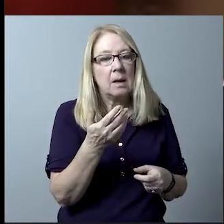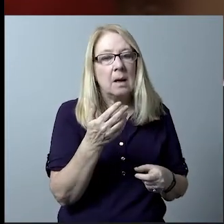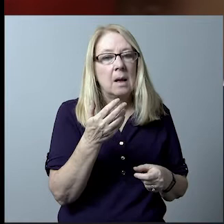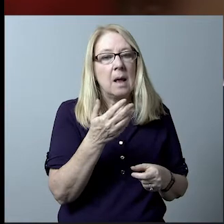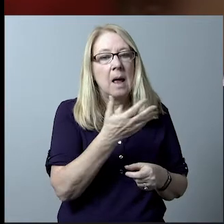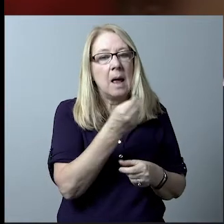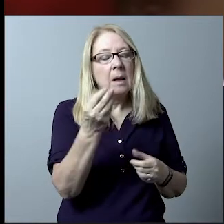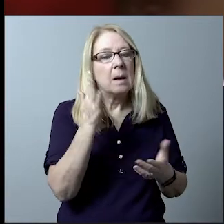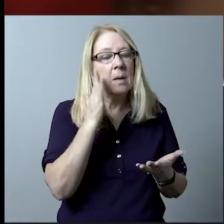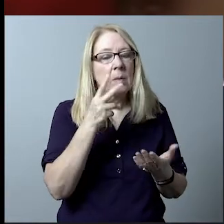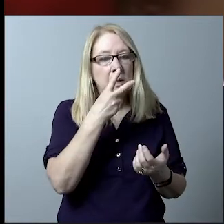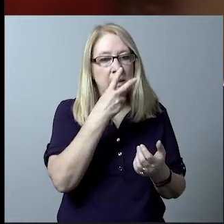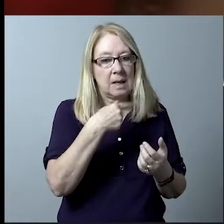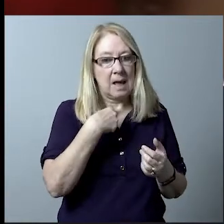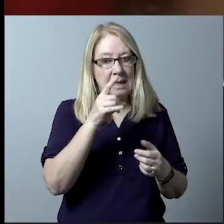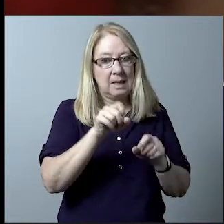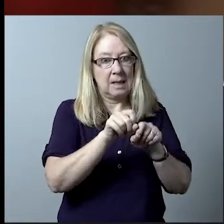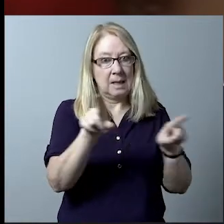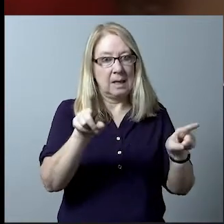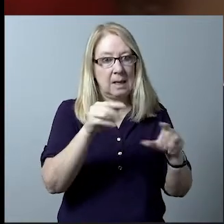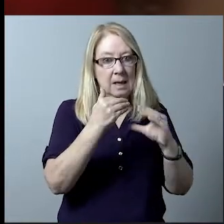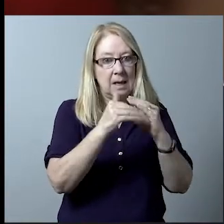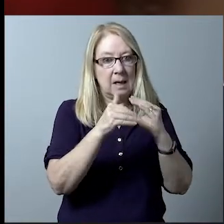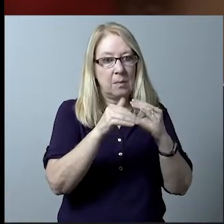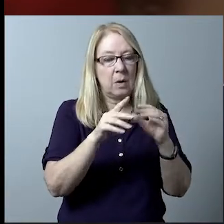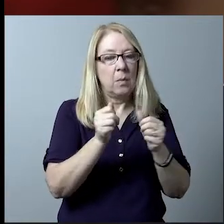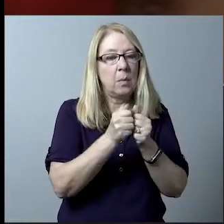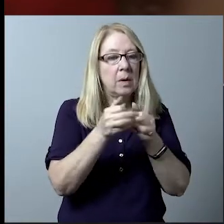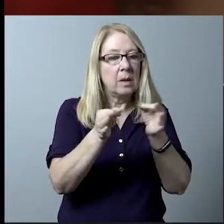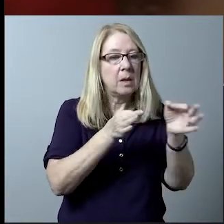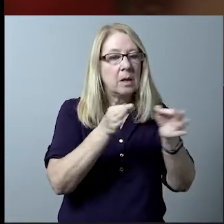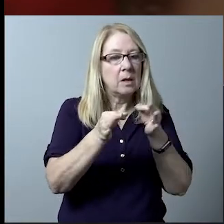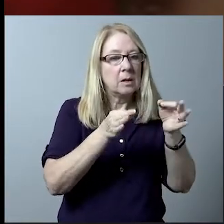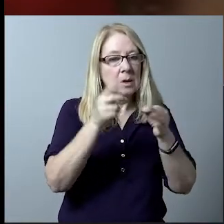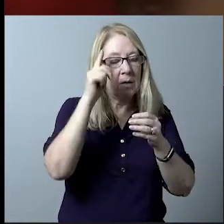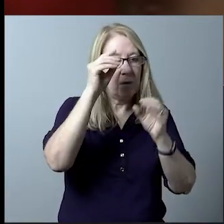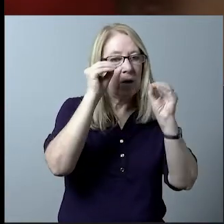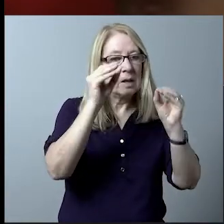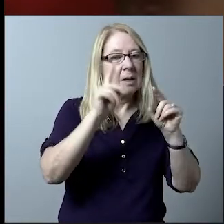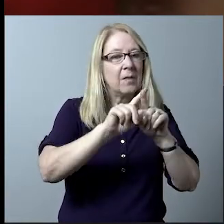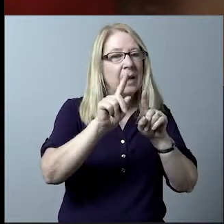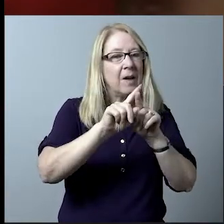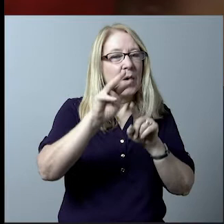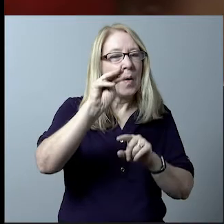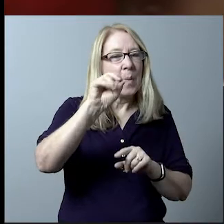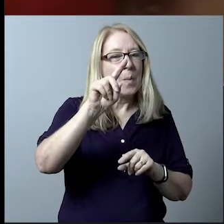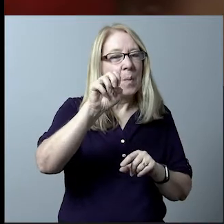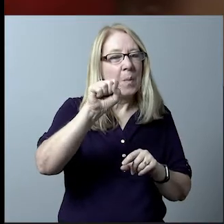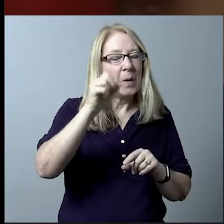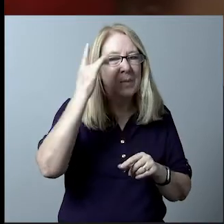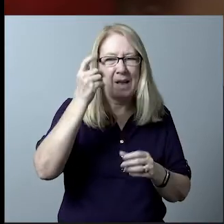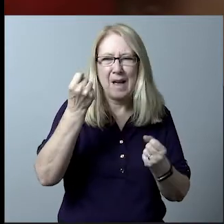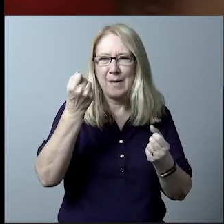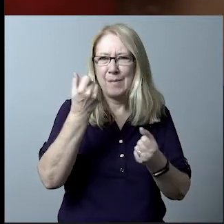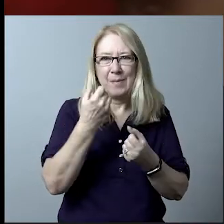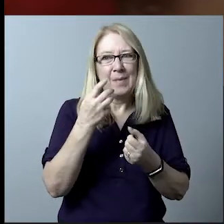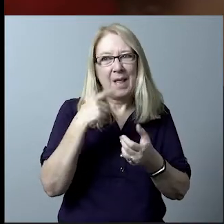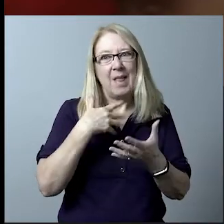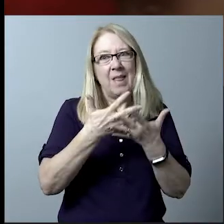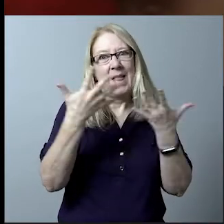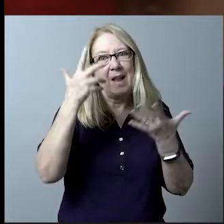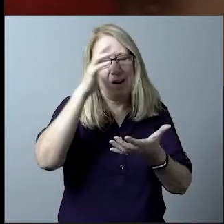been affected. And then you probably saw that I sent out an email with a description of the instructional modes, because there was a lot